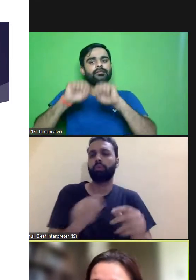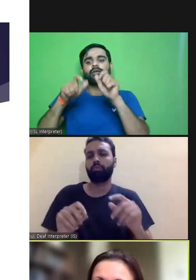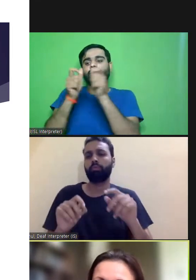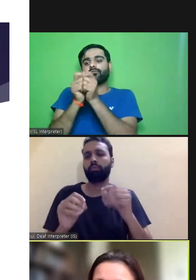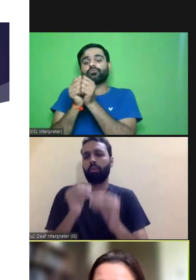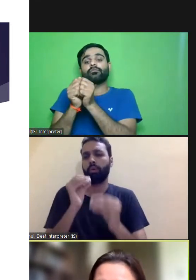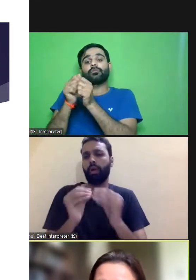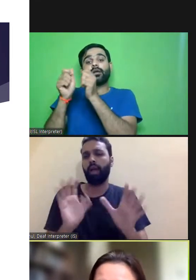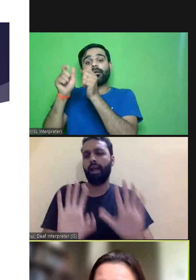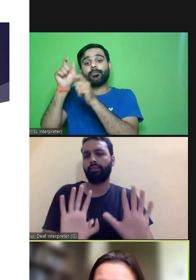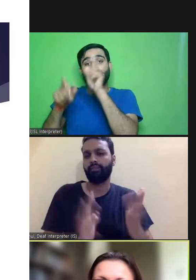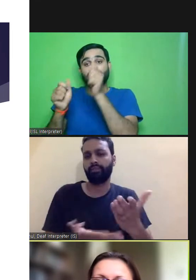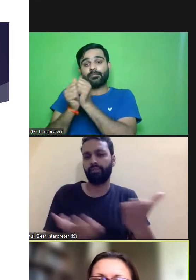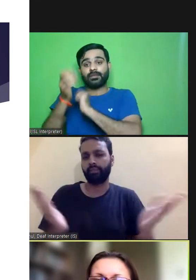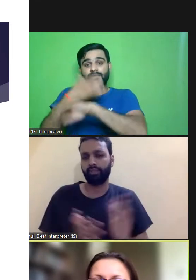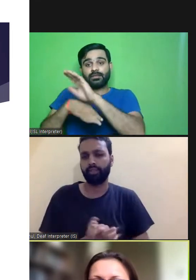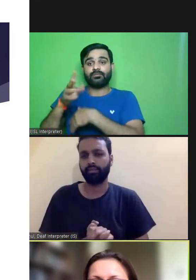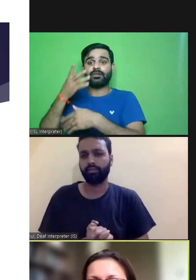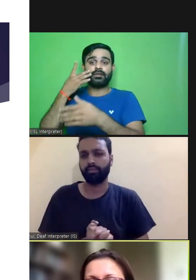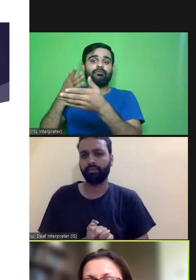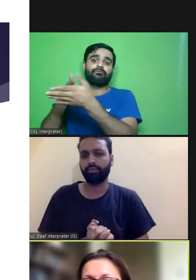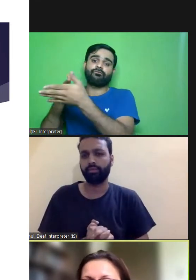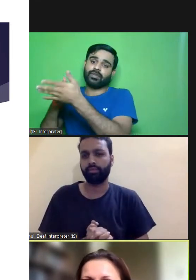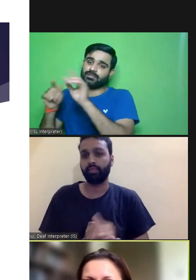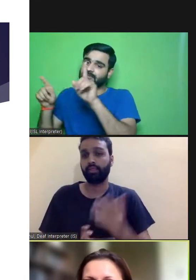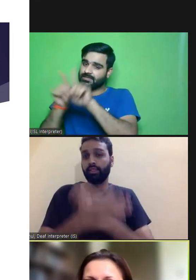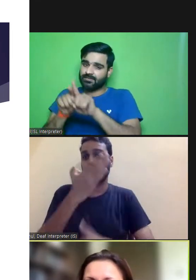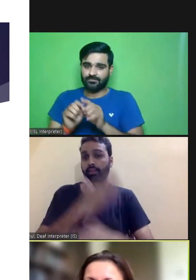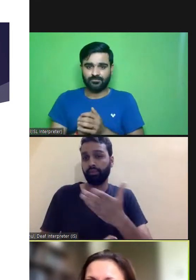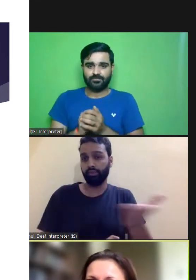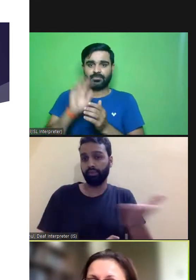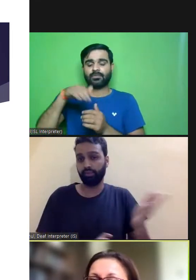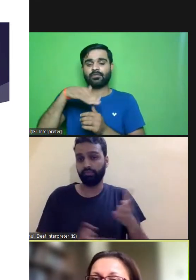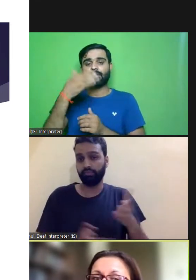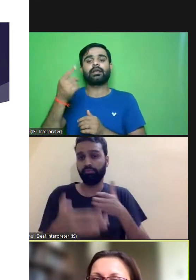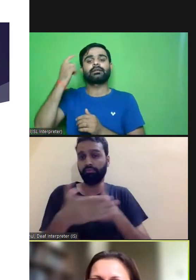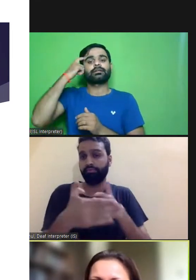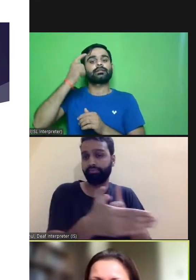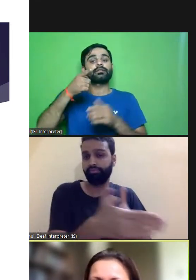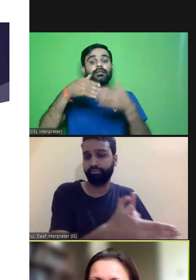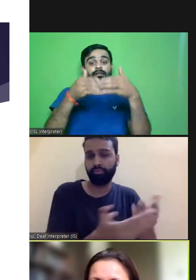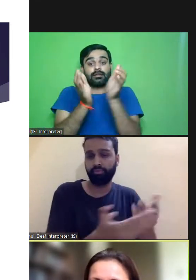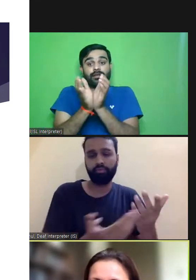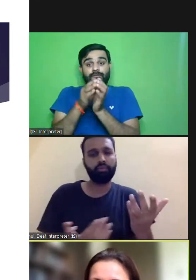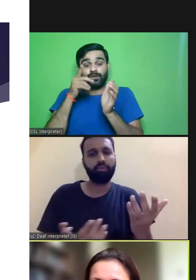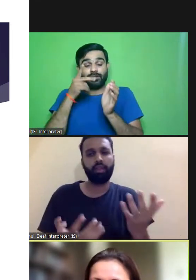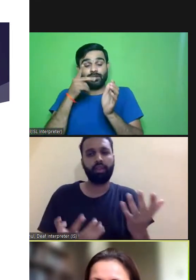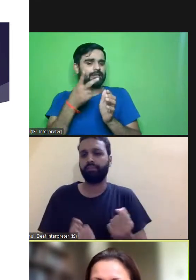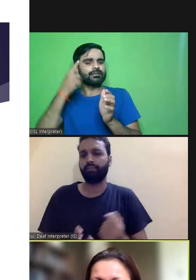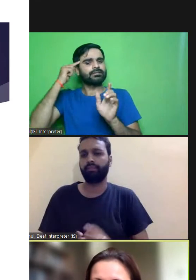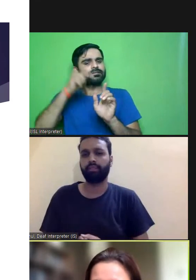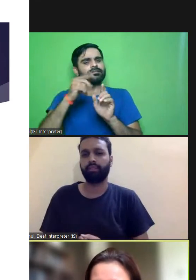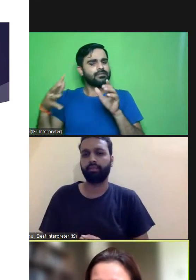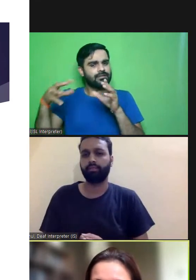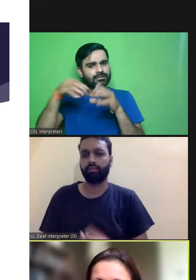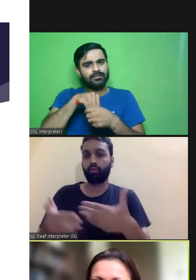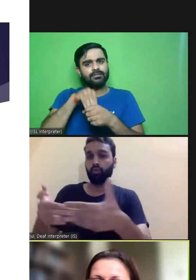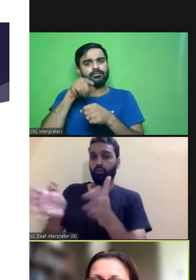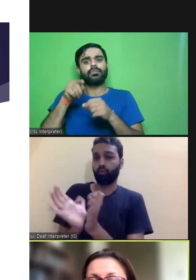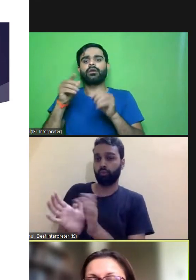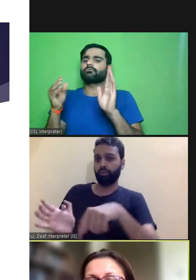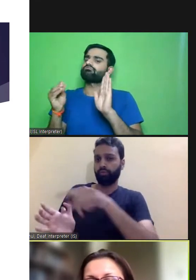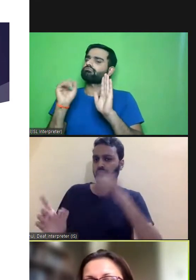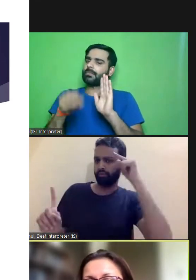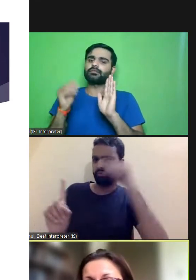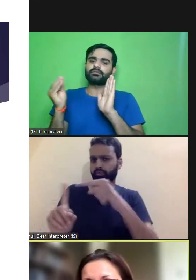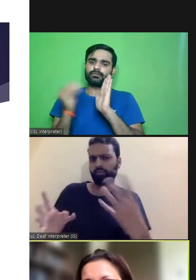disability living in poverty. Also, there are facts, or there are things that we need to consider when we are thinking about multidimensional poverty. We